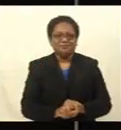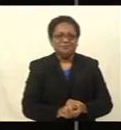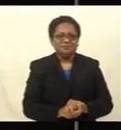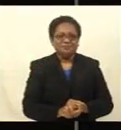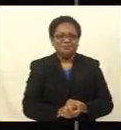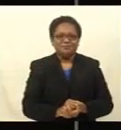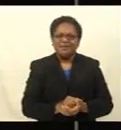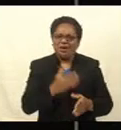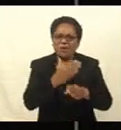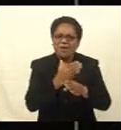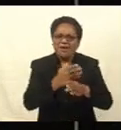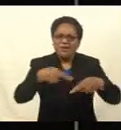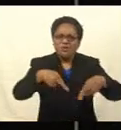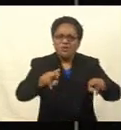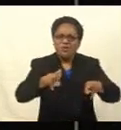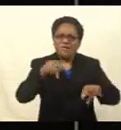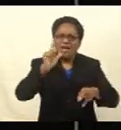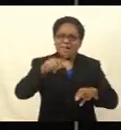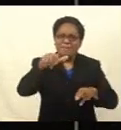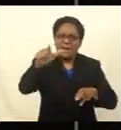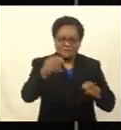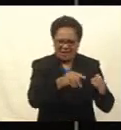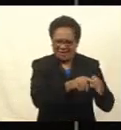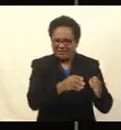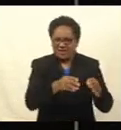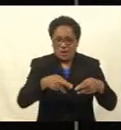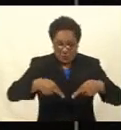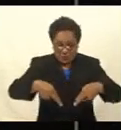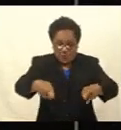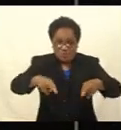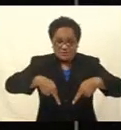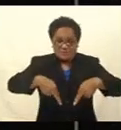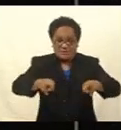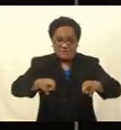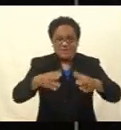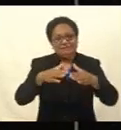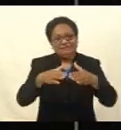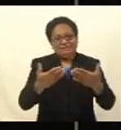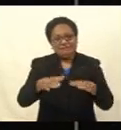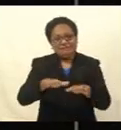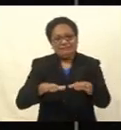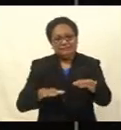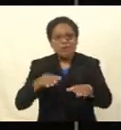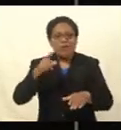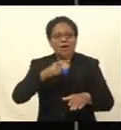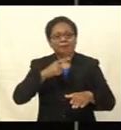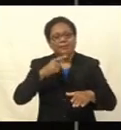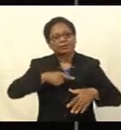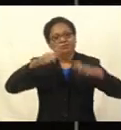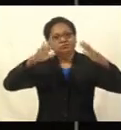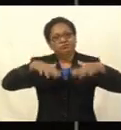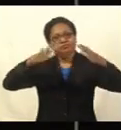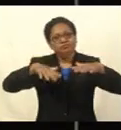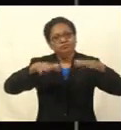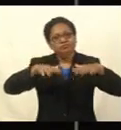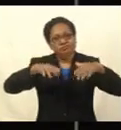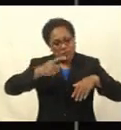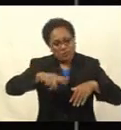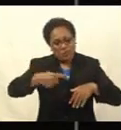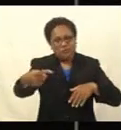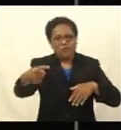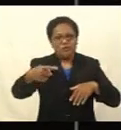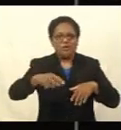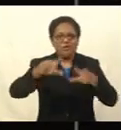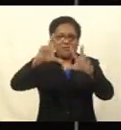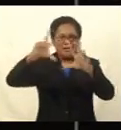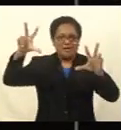Construction at Korosomo along the Lambasa-Senganga Highway is being delayed due to the continuous wet weather. According to the Fiji